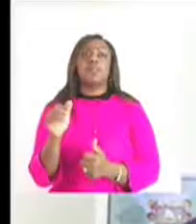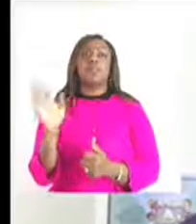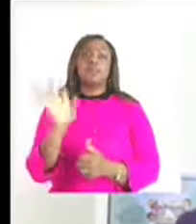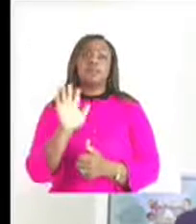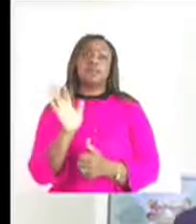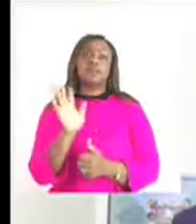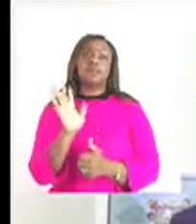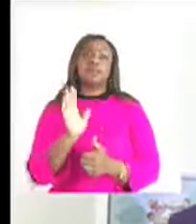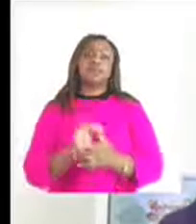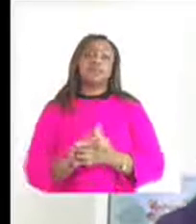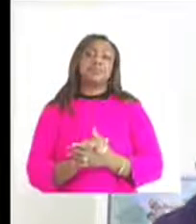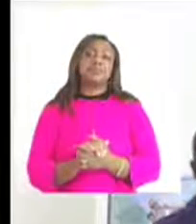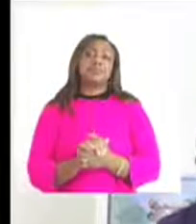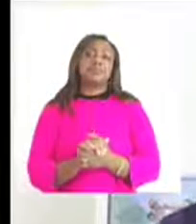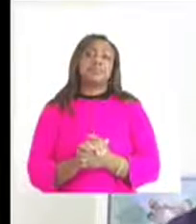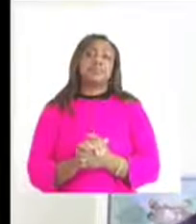Capillaries.